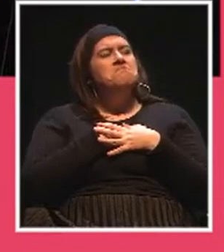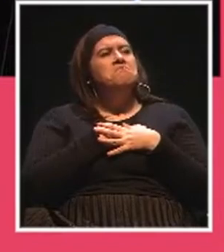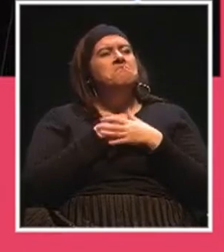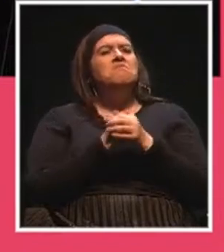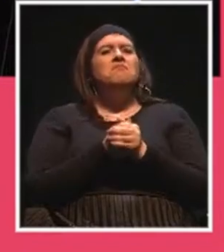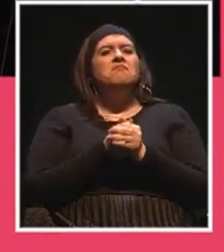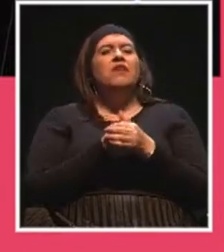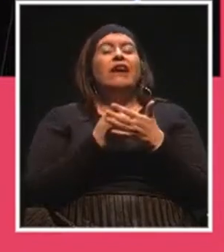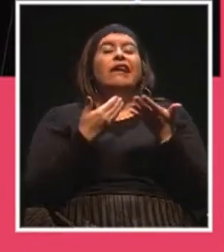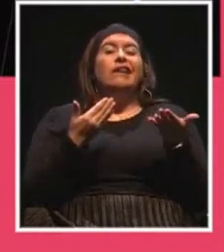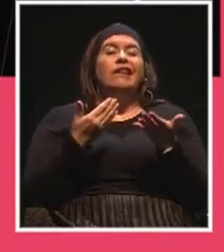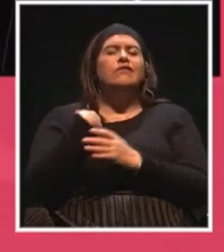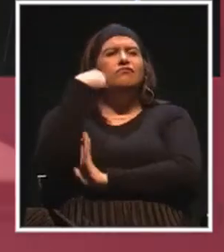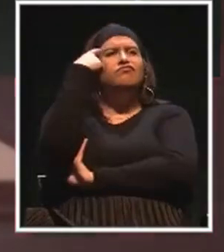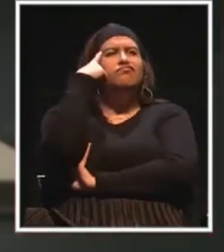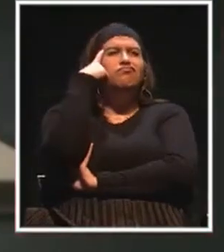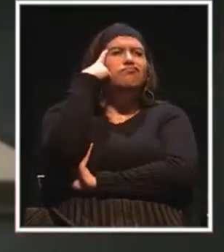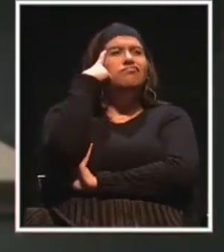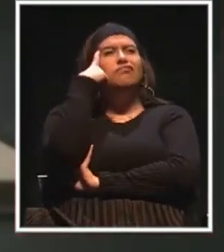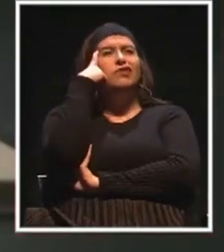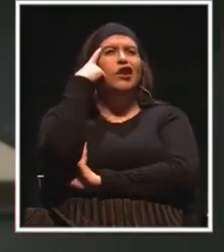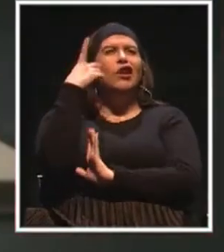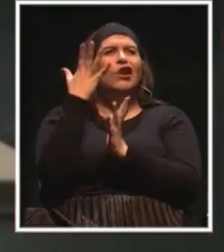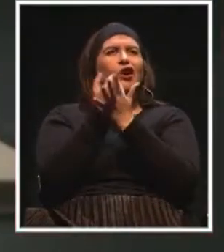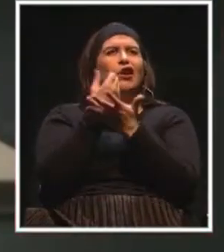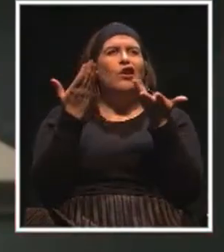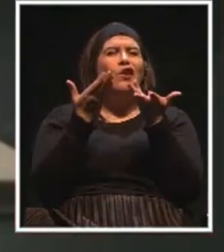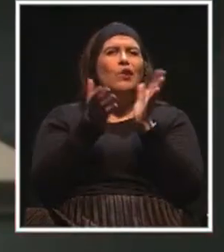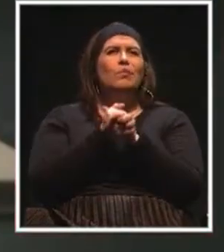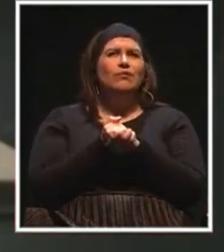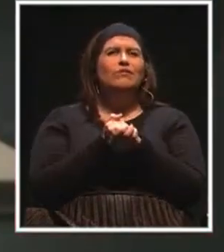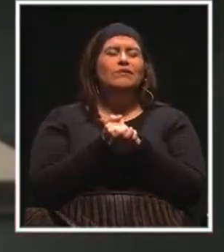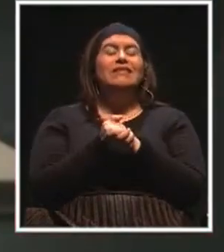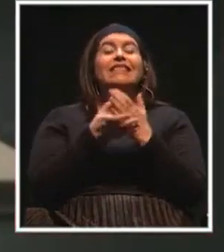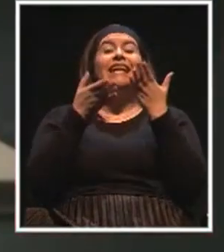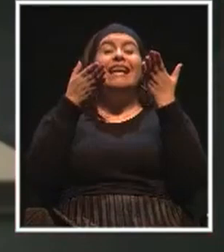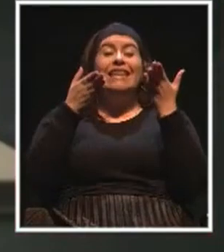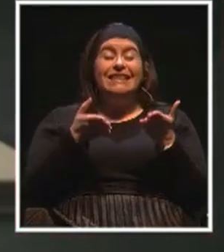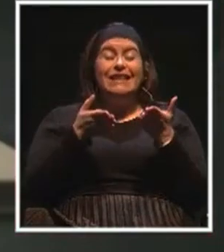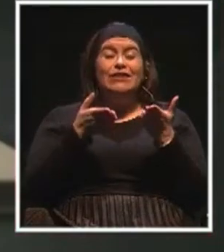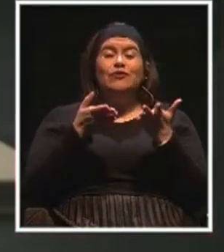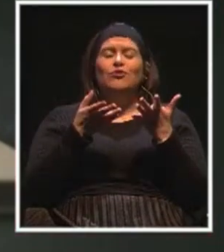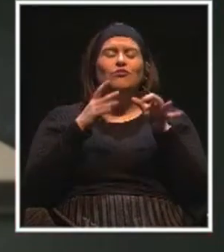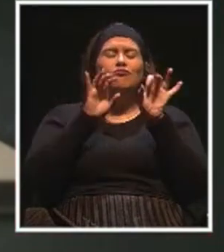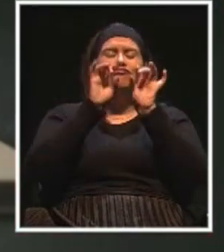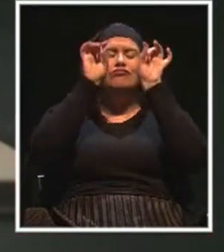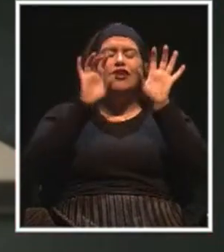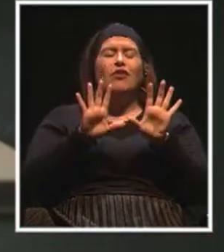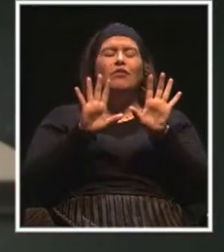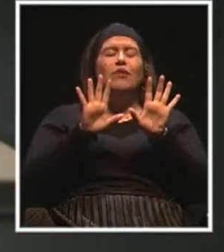basically thought, okay, how are we going to do this? And this is one of the rare times in like a career when you are working